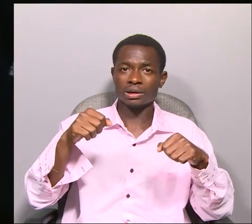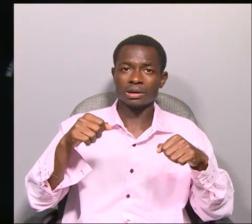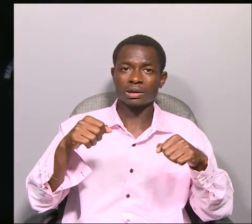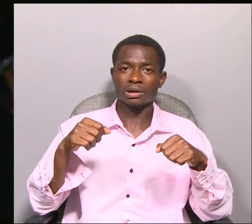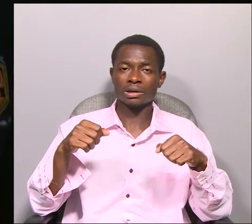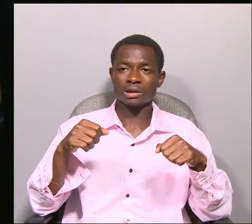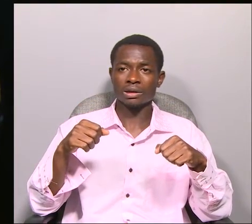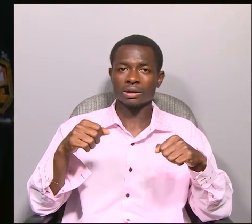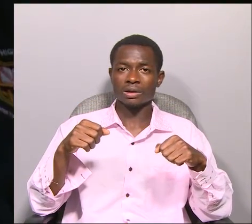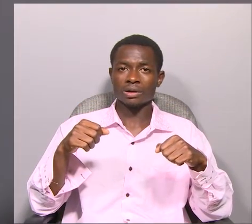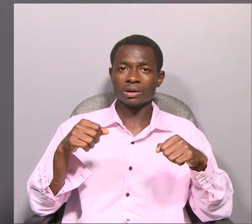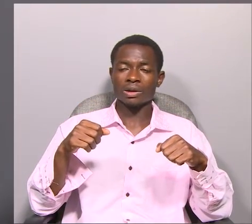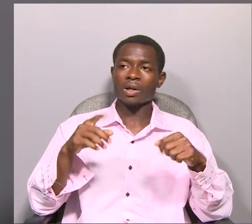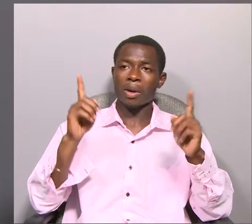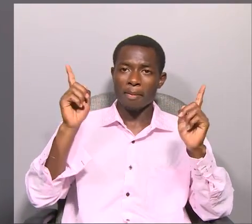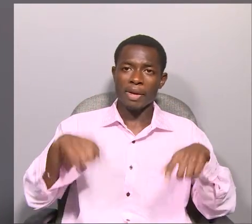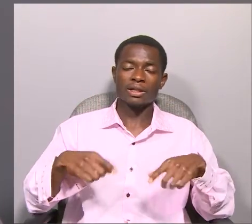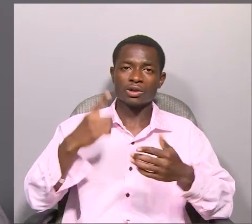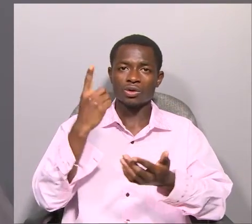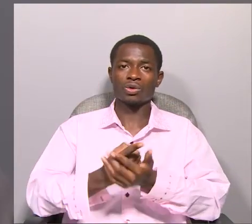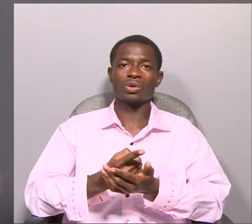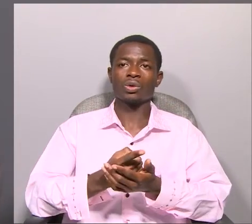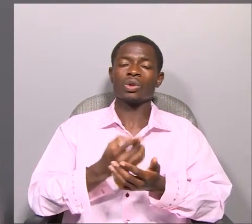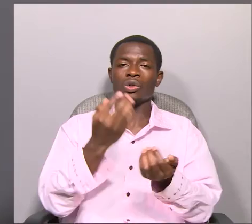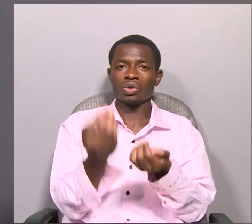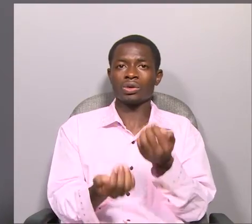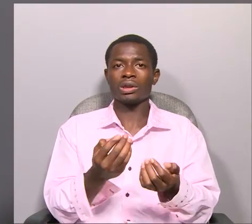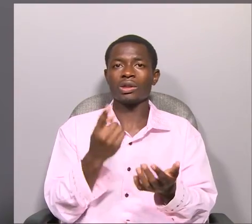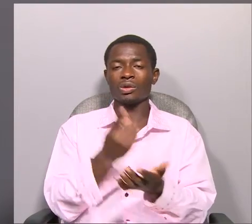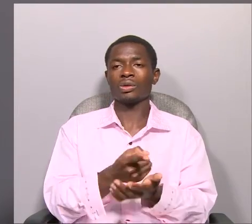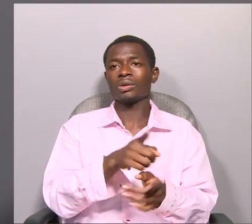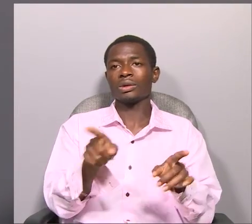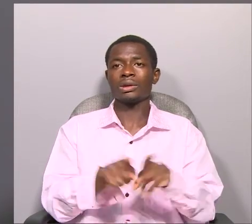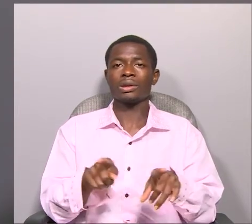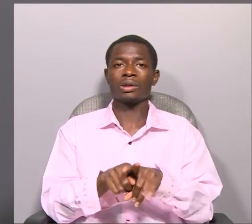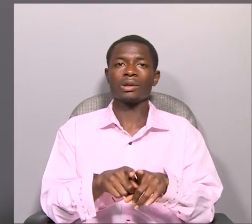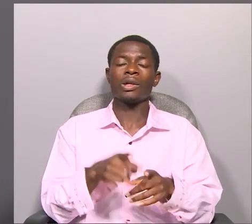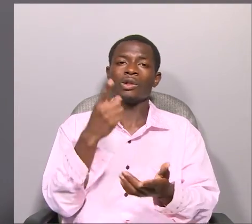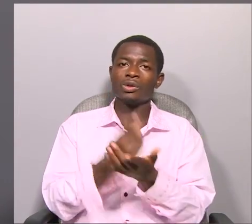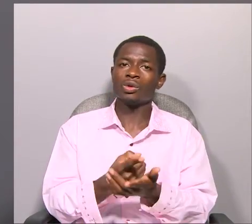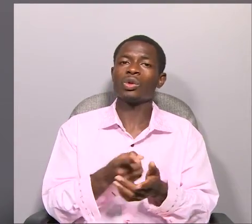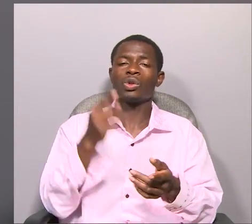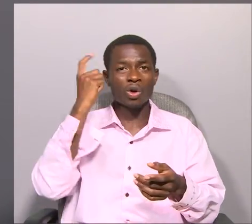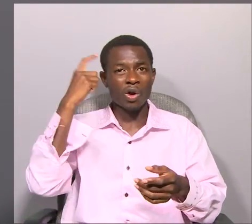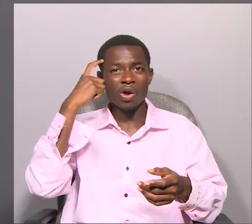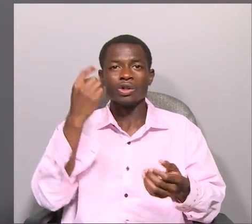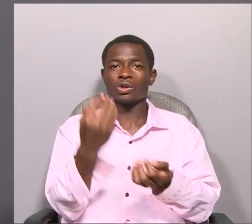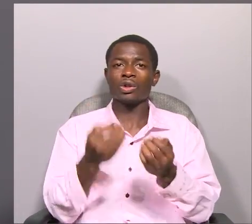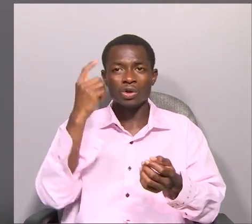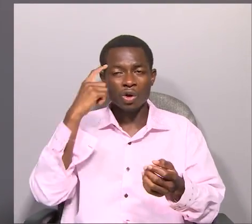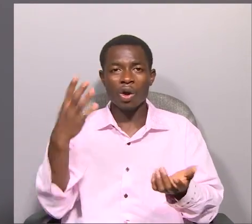must do what other children do, must know what other children know, must understand what other children